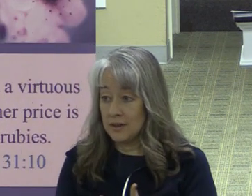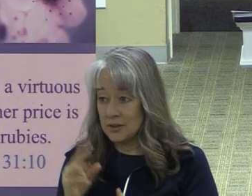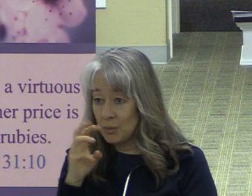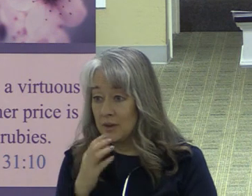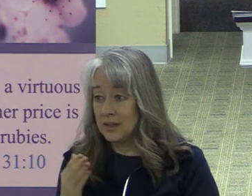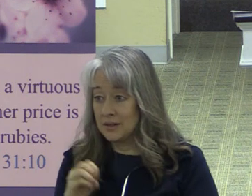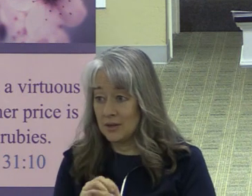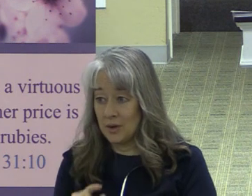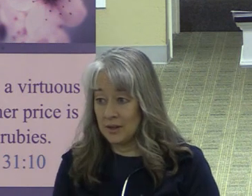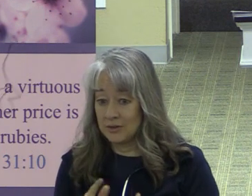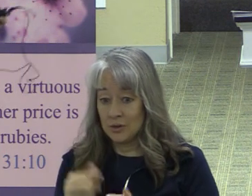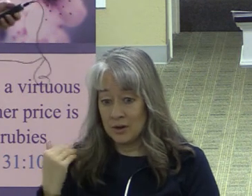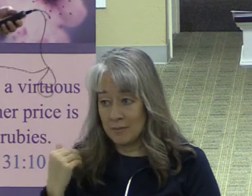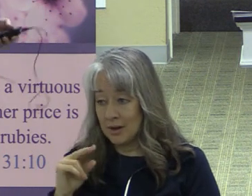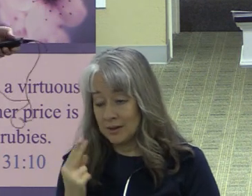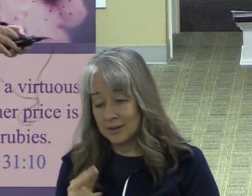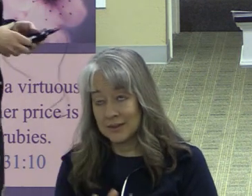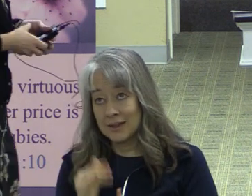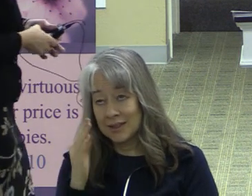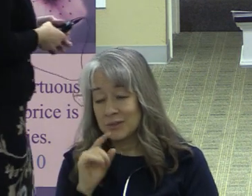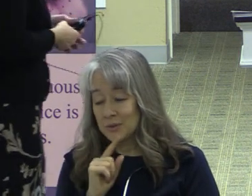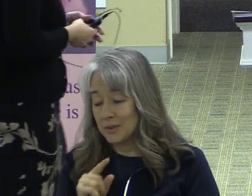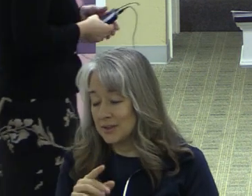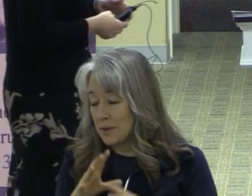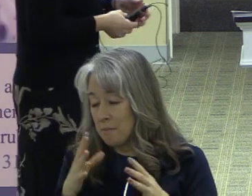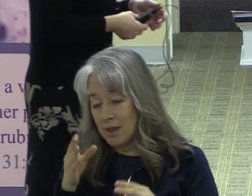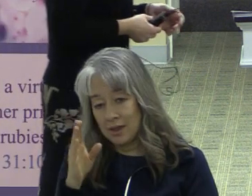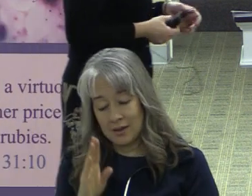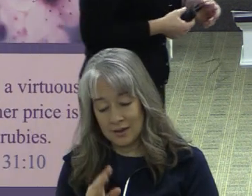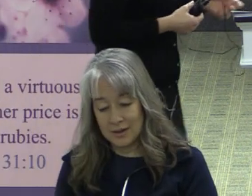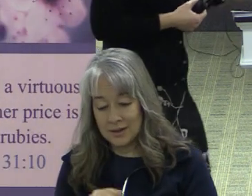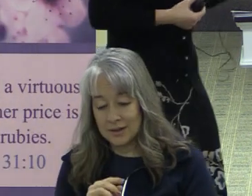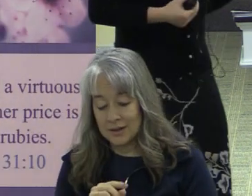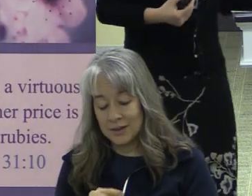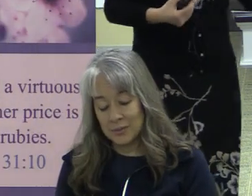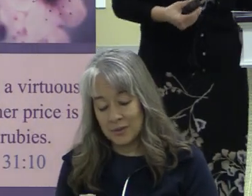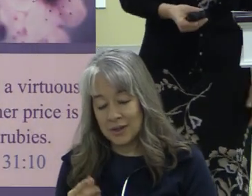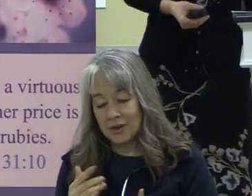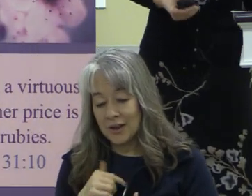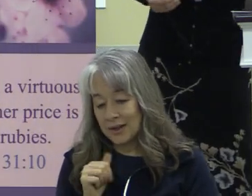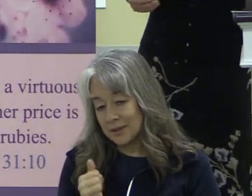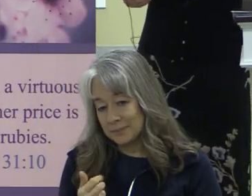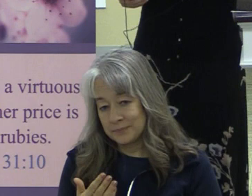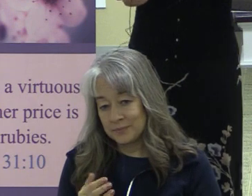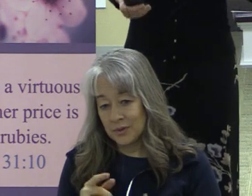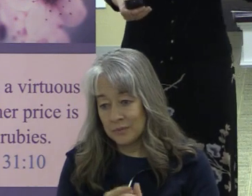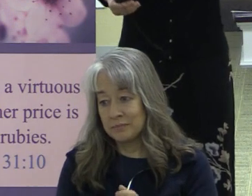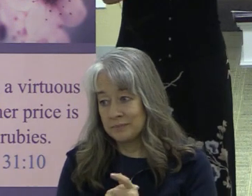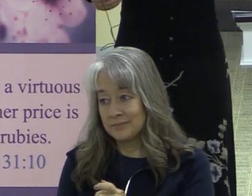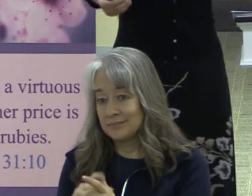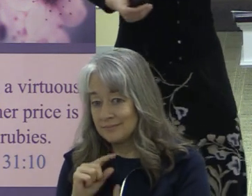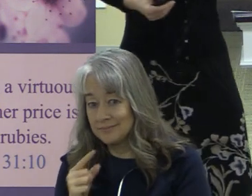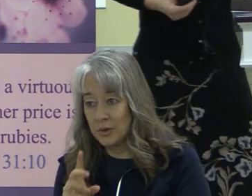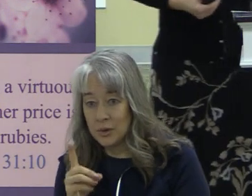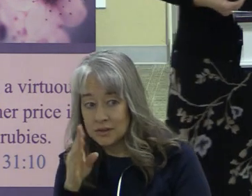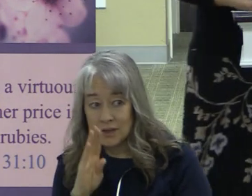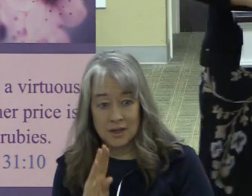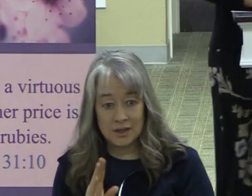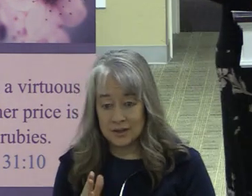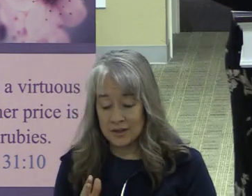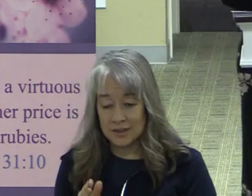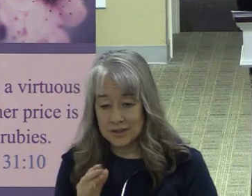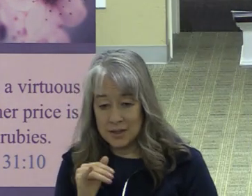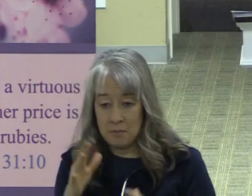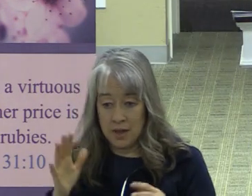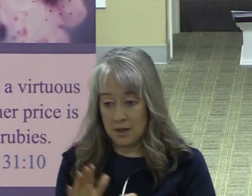weird things into our life to remind us he's real and he's a big God. But so here I am running and saying, "Where's God? You